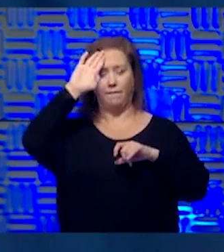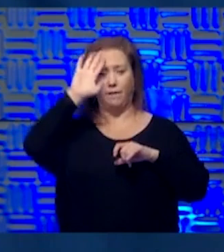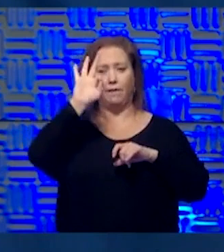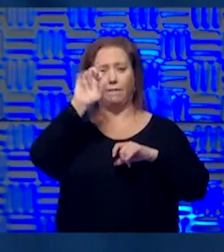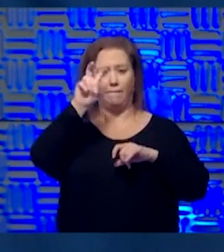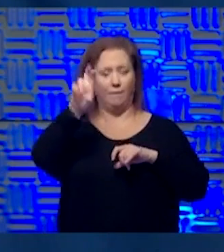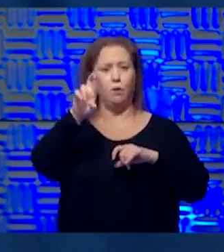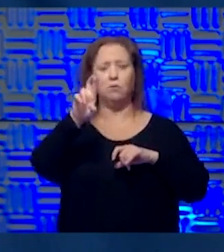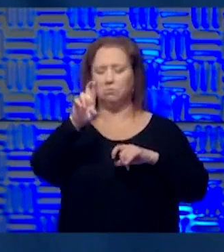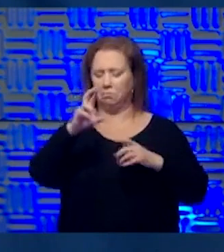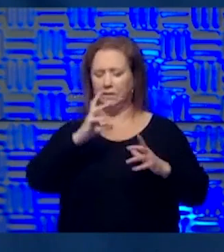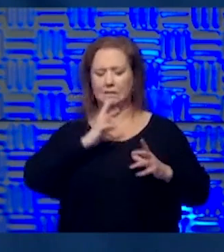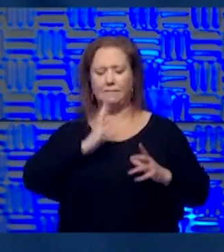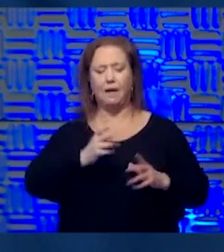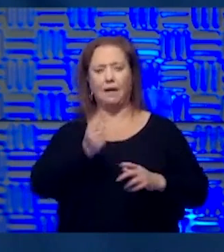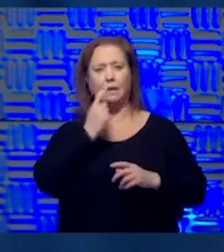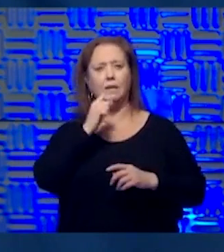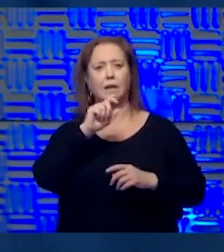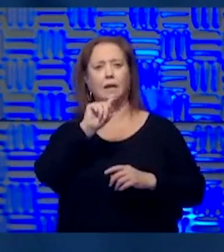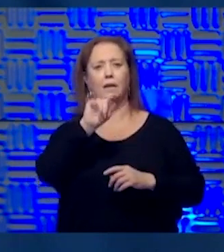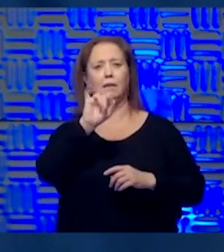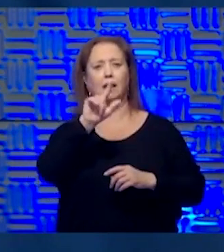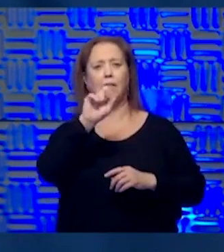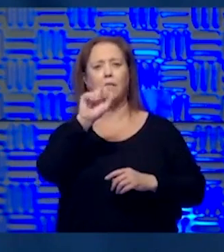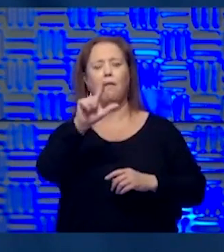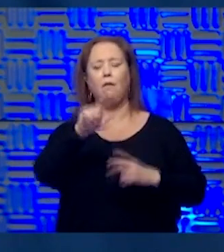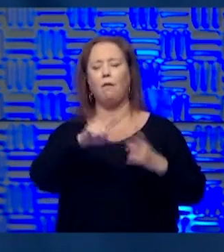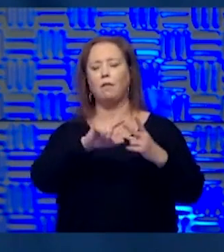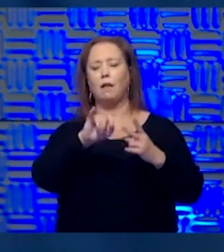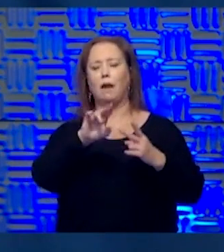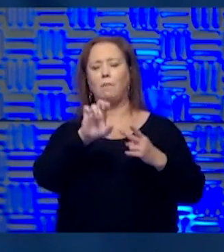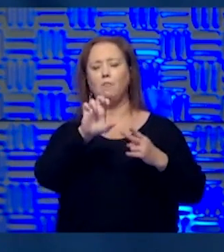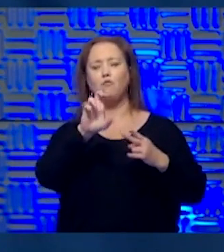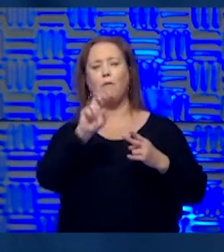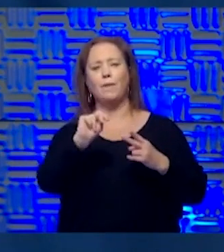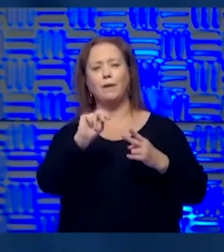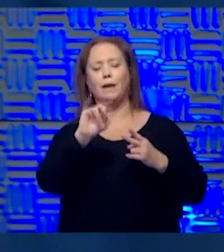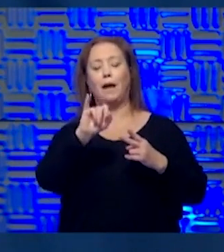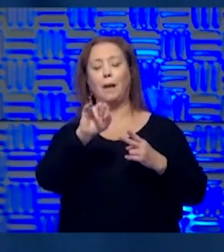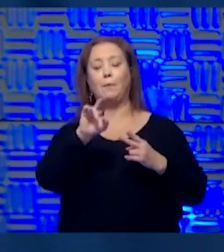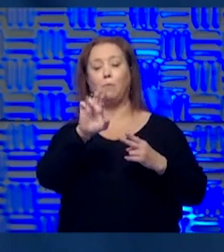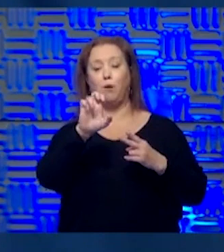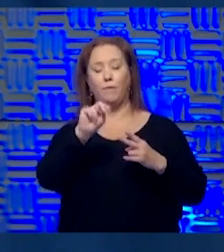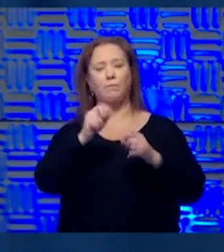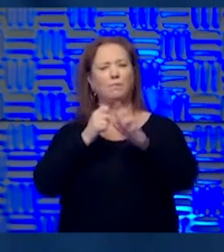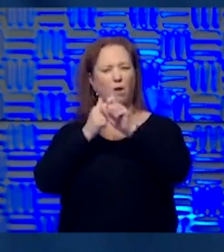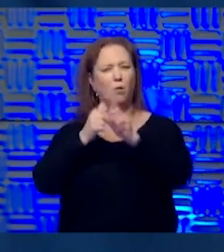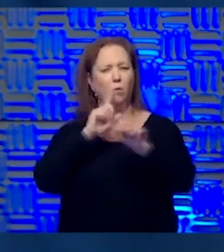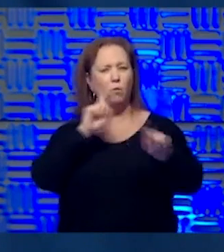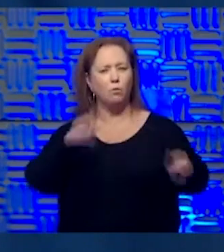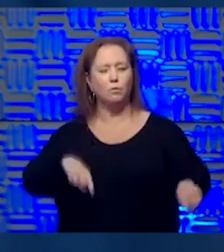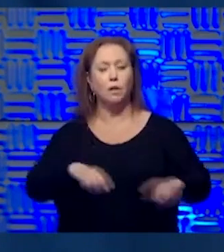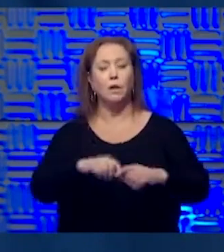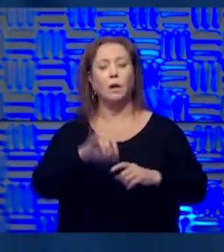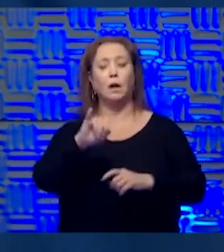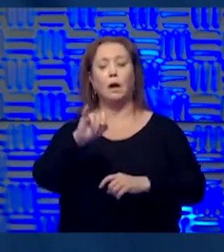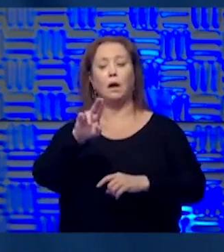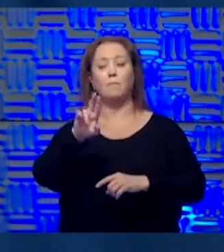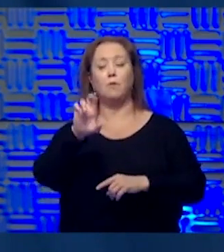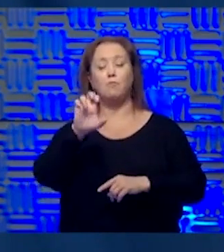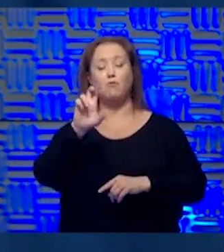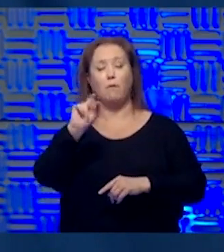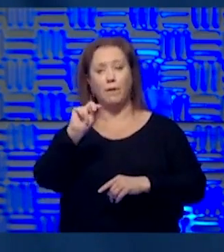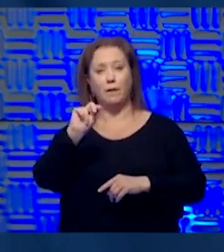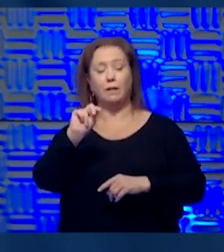certainly okay to take Tylenol or ibuprofen as it's directed. We understand also that ibuprofen, whether you